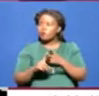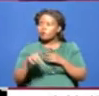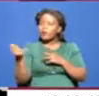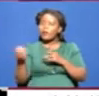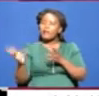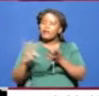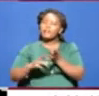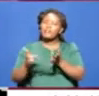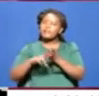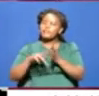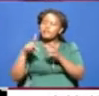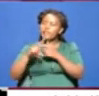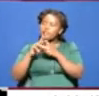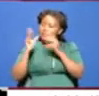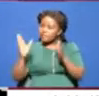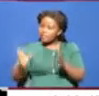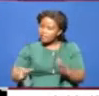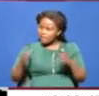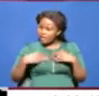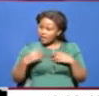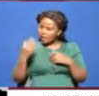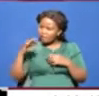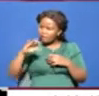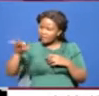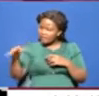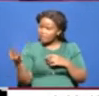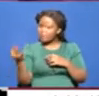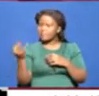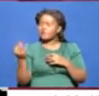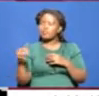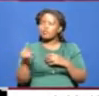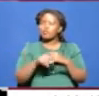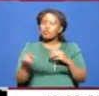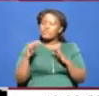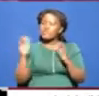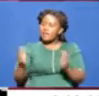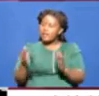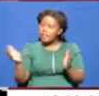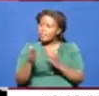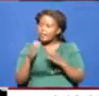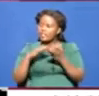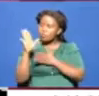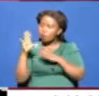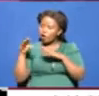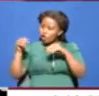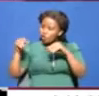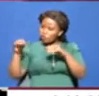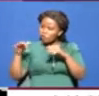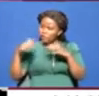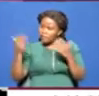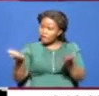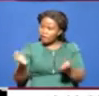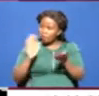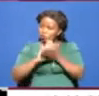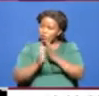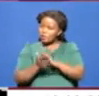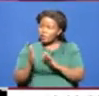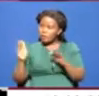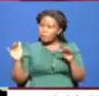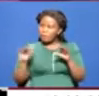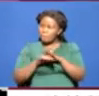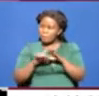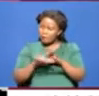almost 3,000 something. So how do we encourage more qualified engineers to become members or registered